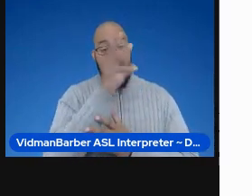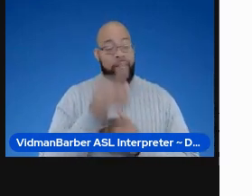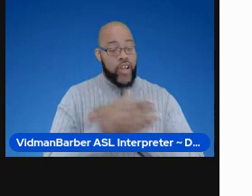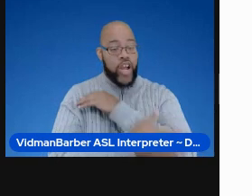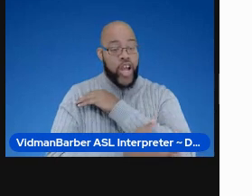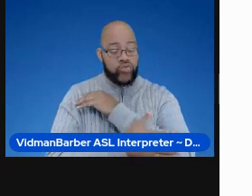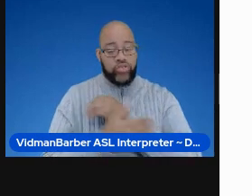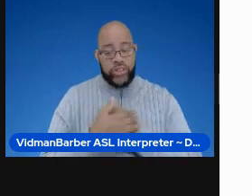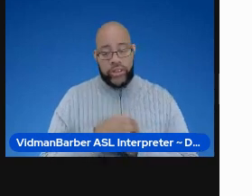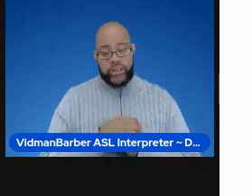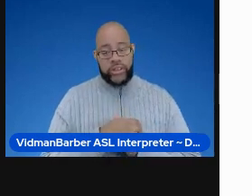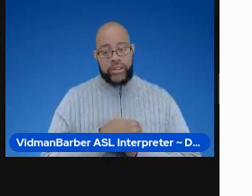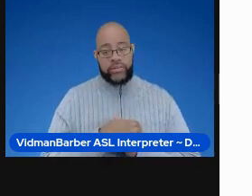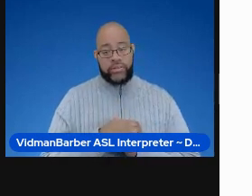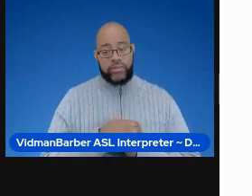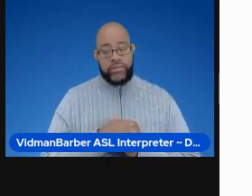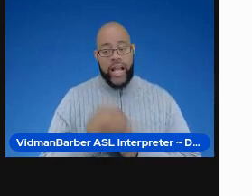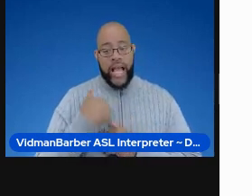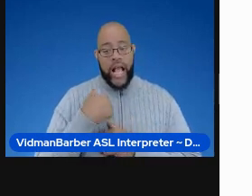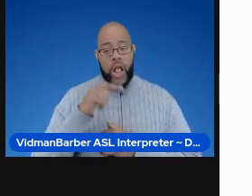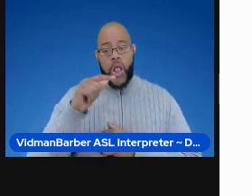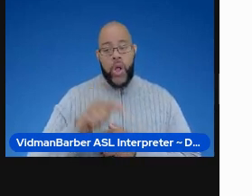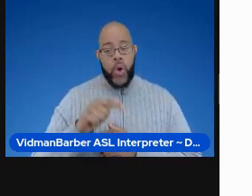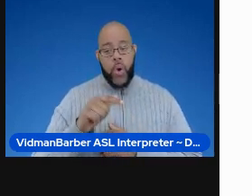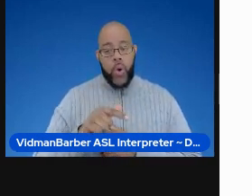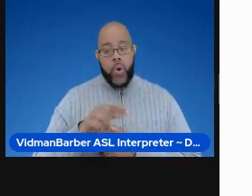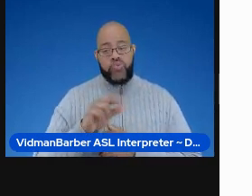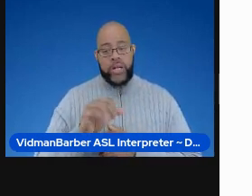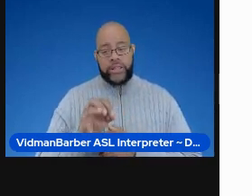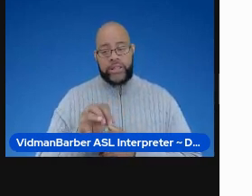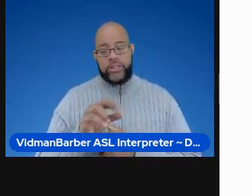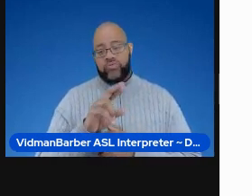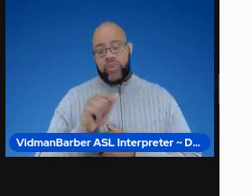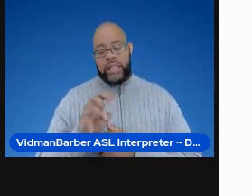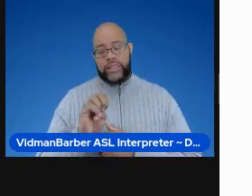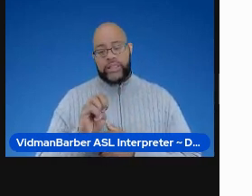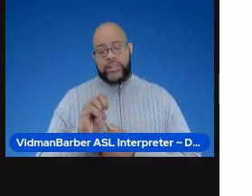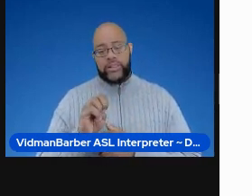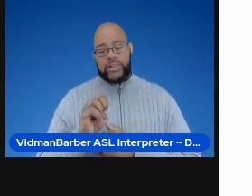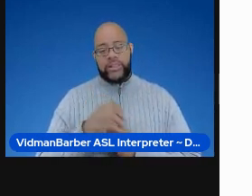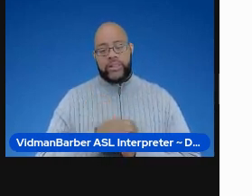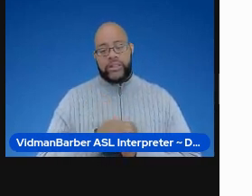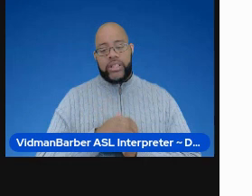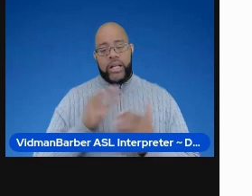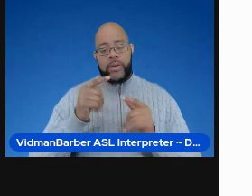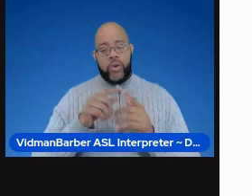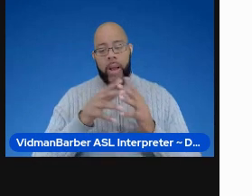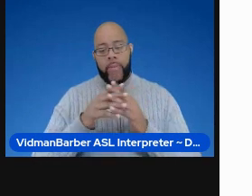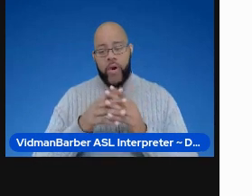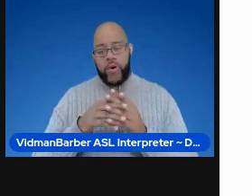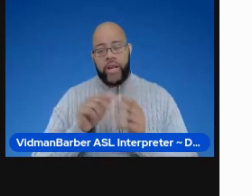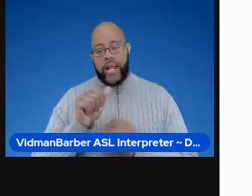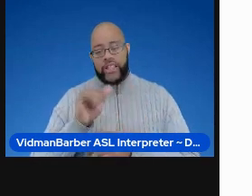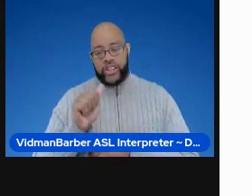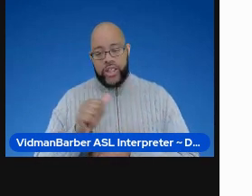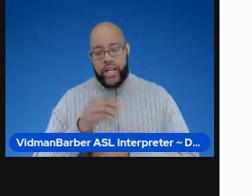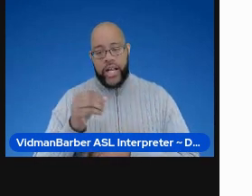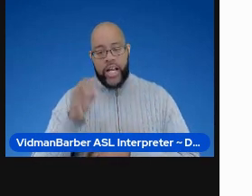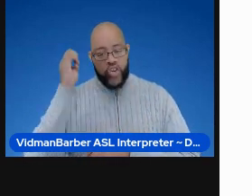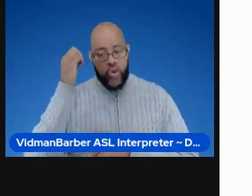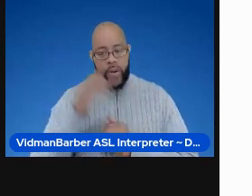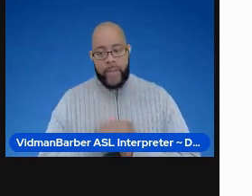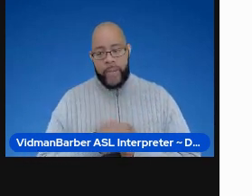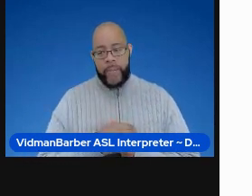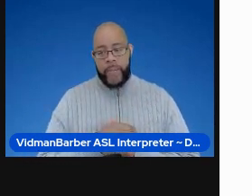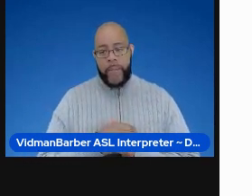countries had low rates per 10,000 compared to America, Asia, and Europe,